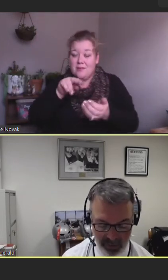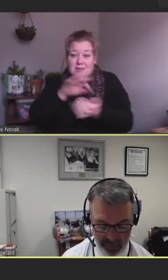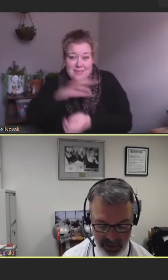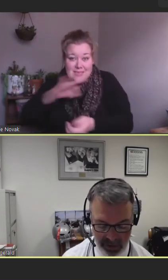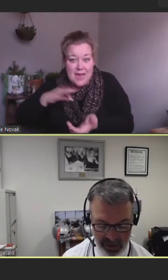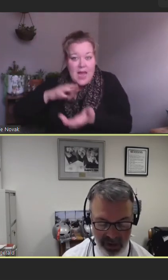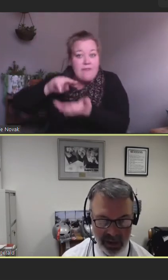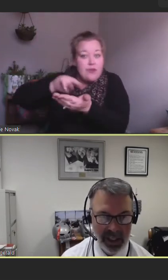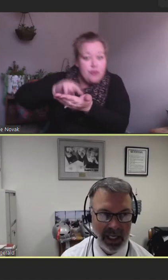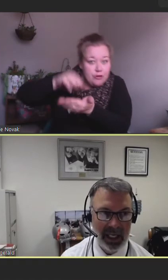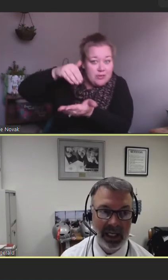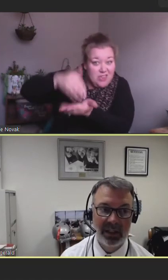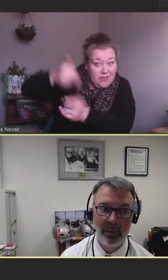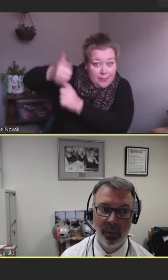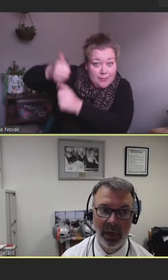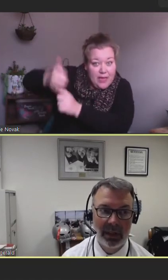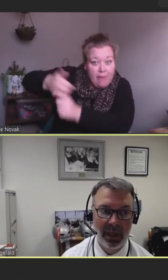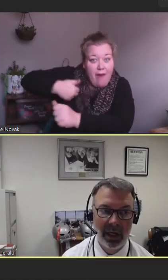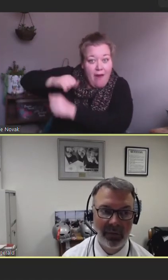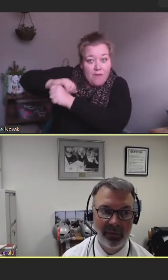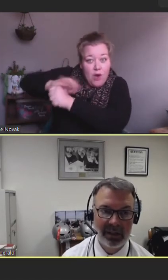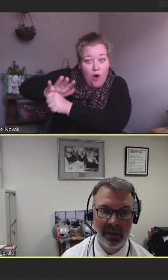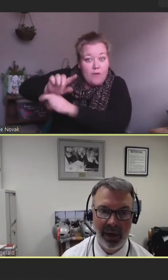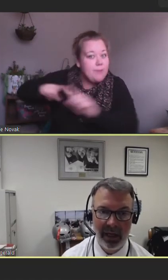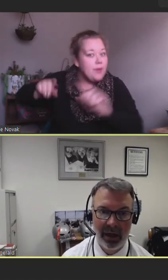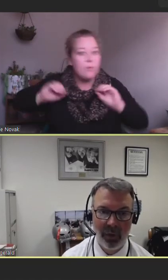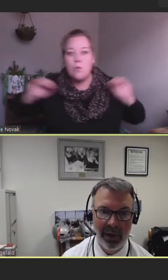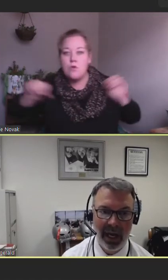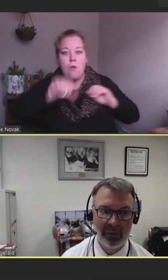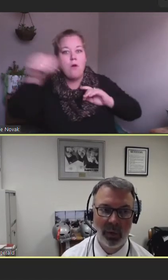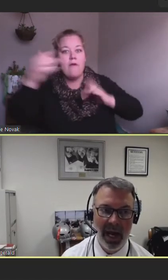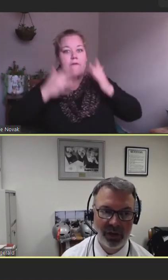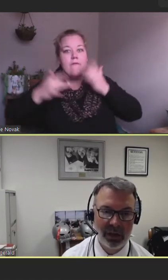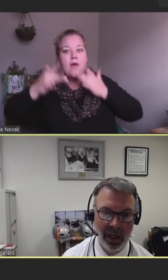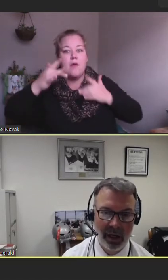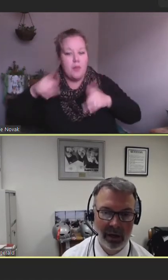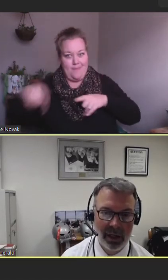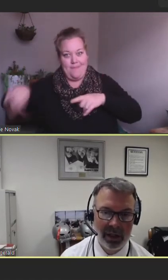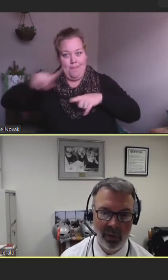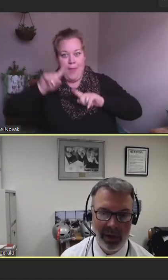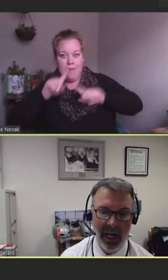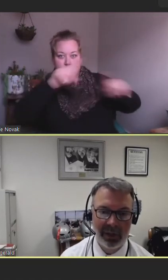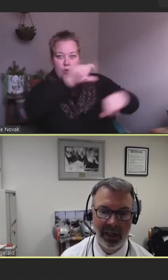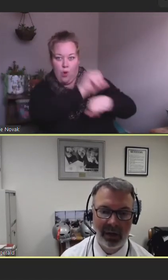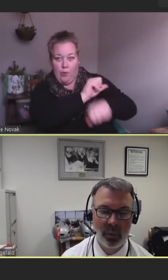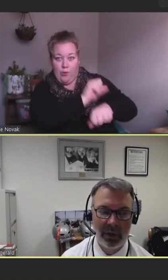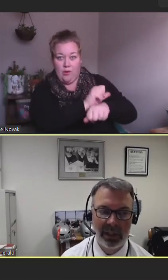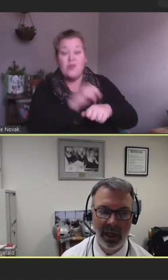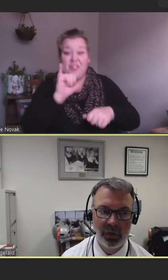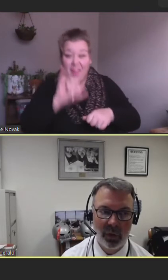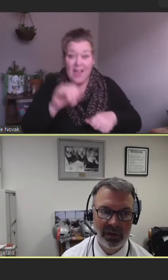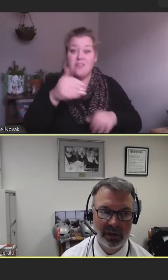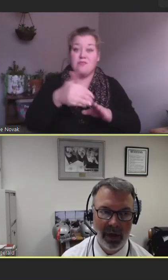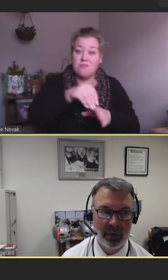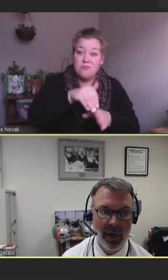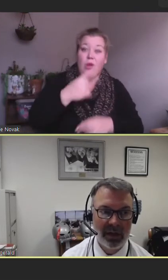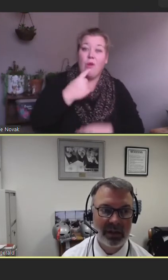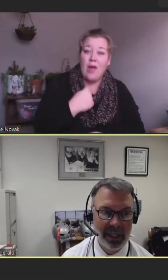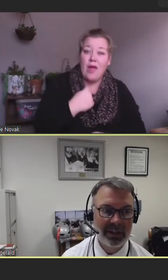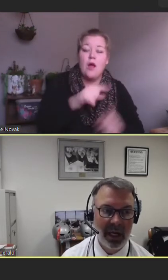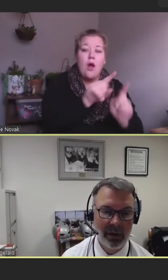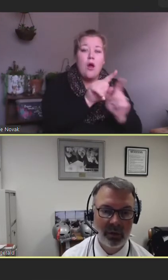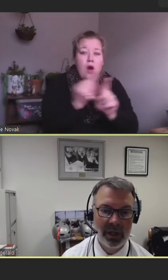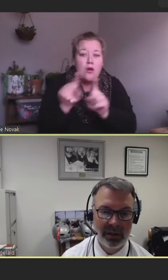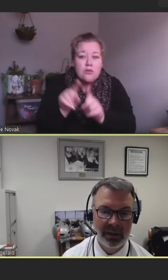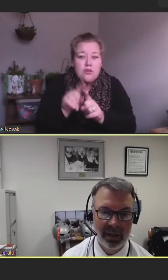take care of those patients. And at some point, if things get bad enough, we may have to ration care. So we may have to take really tough choices about who actually